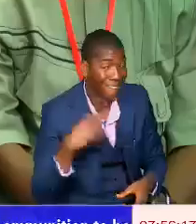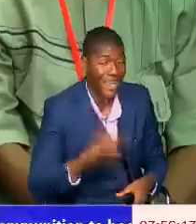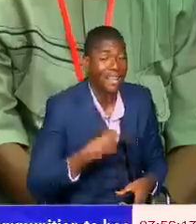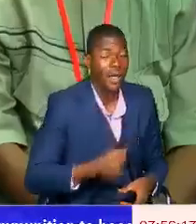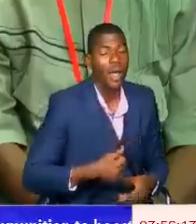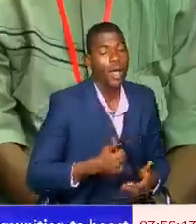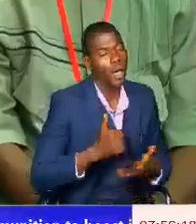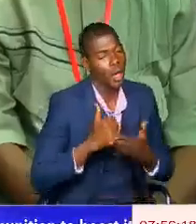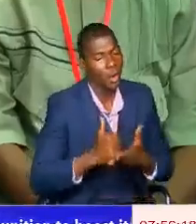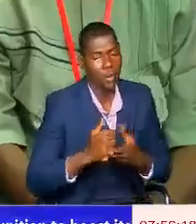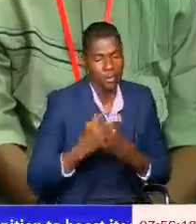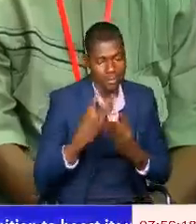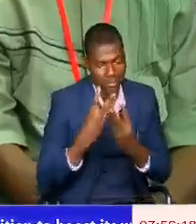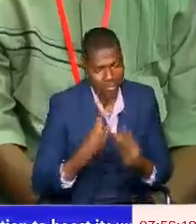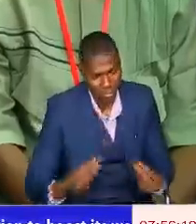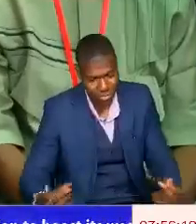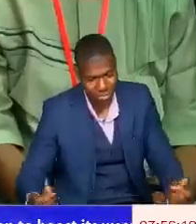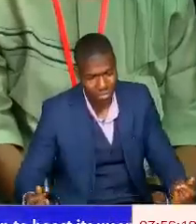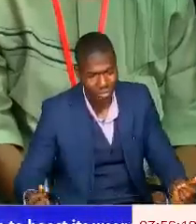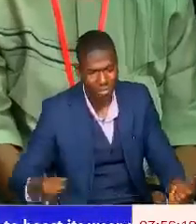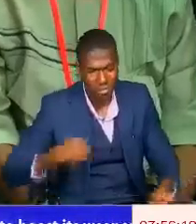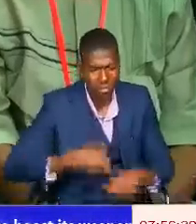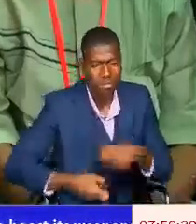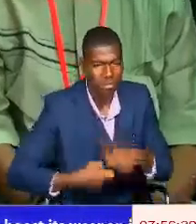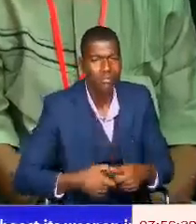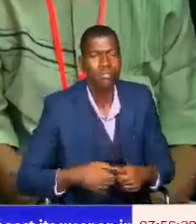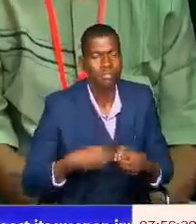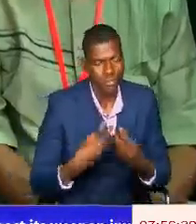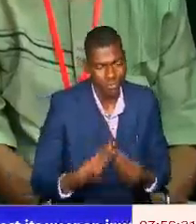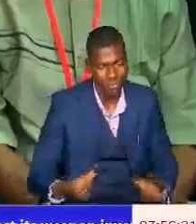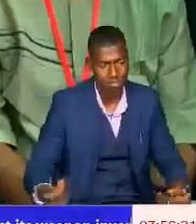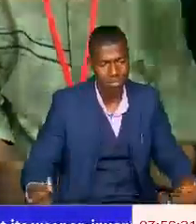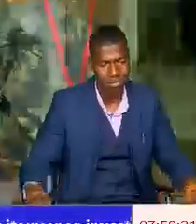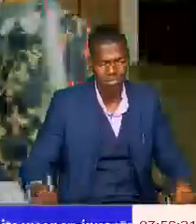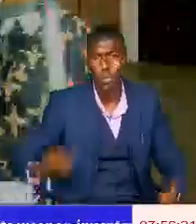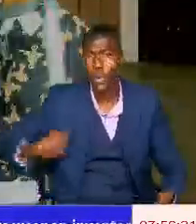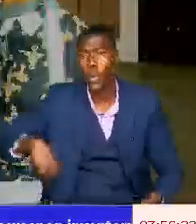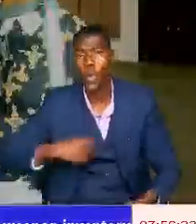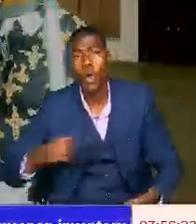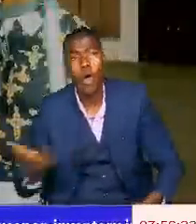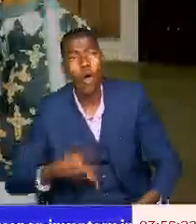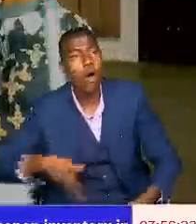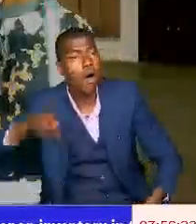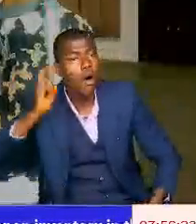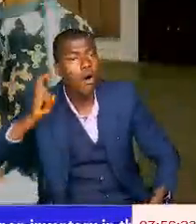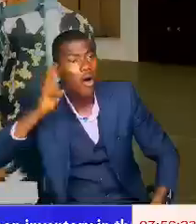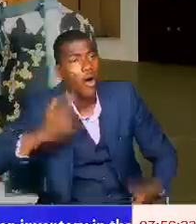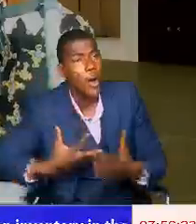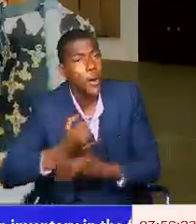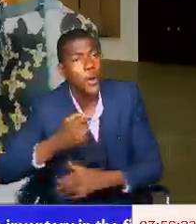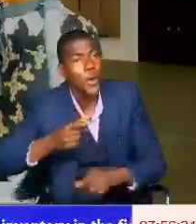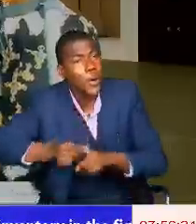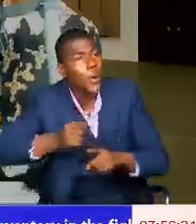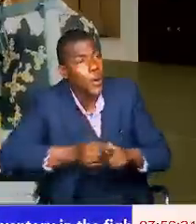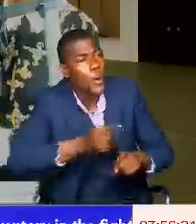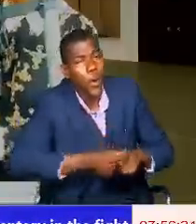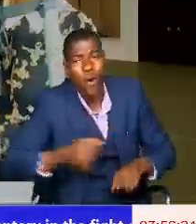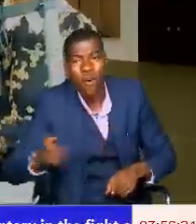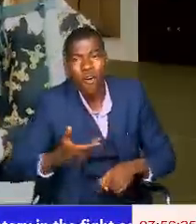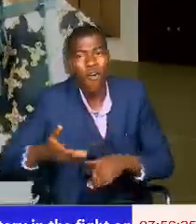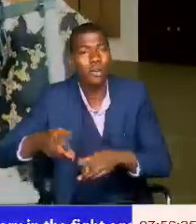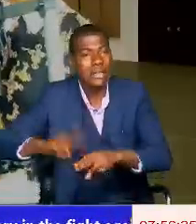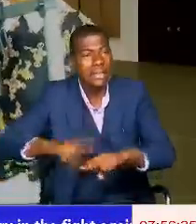go correct, yes, correct. You go correct that dissatisfaction. You learn better grammar today. All of us, when they see the video here, as